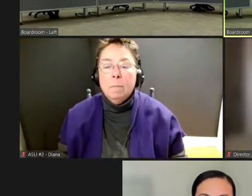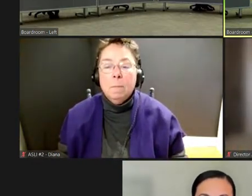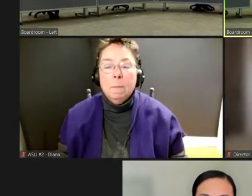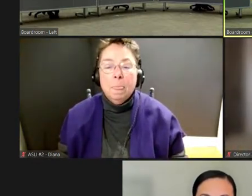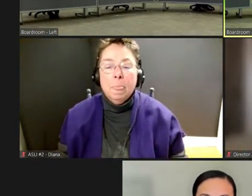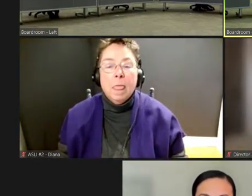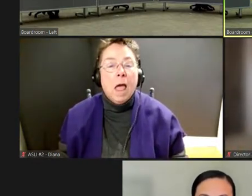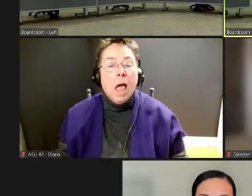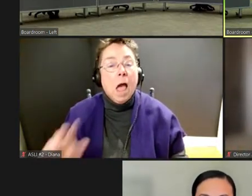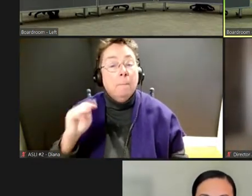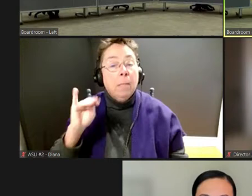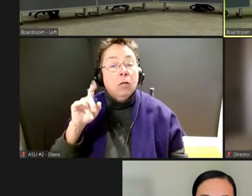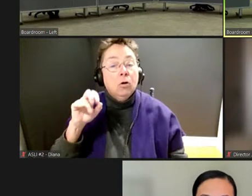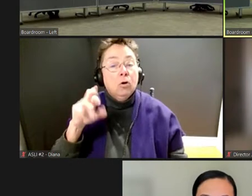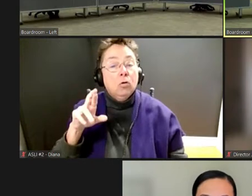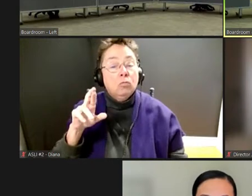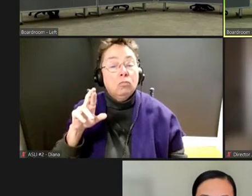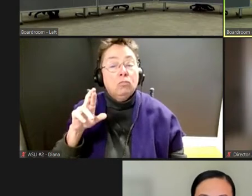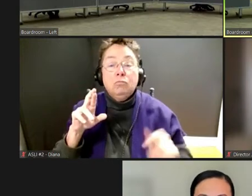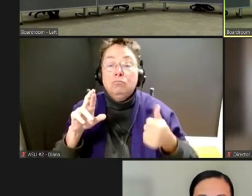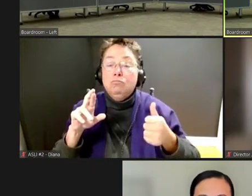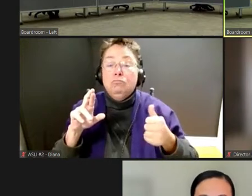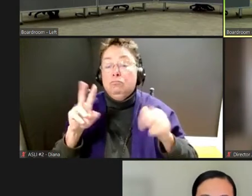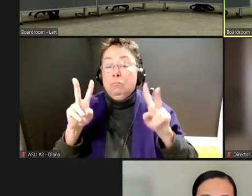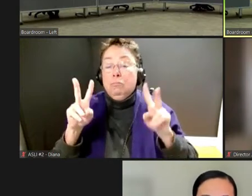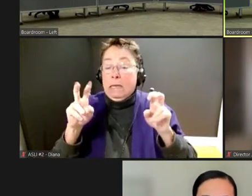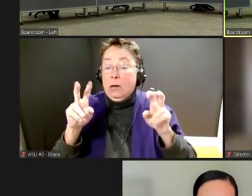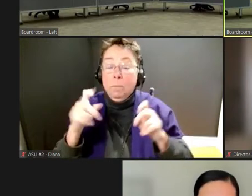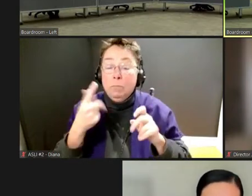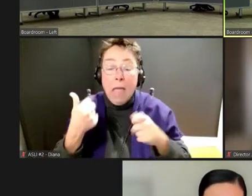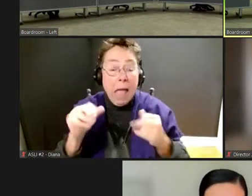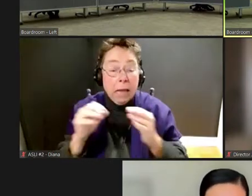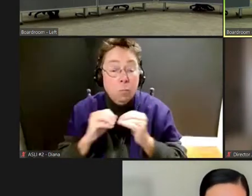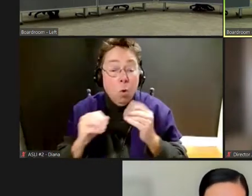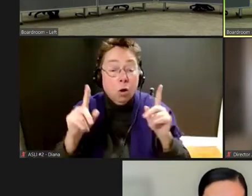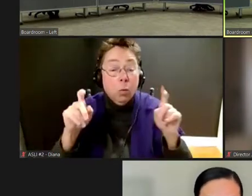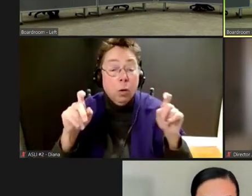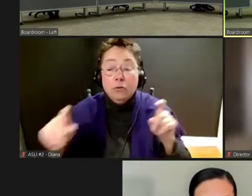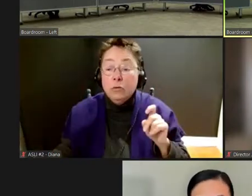Reverend Miller. Ditto, thanks. Any other questions on this item?